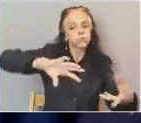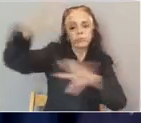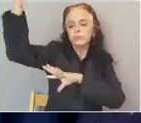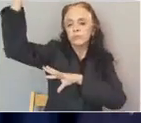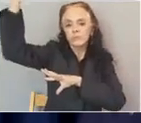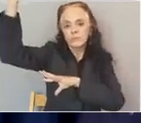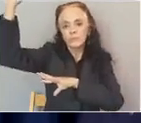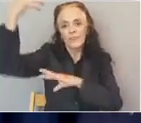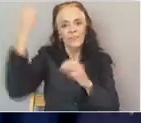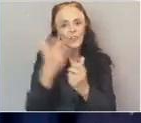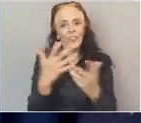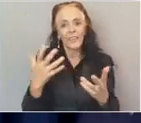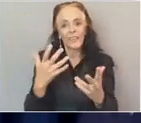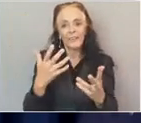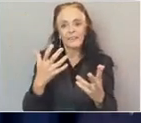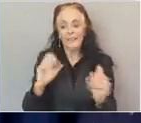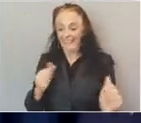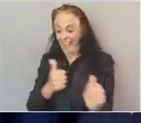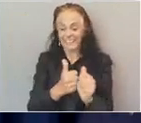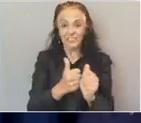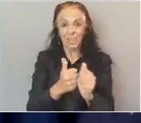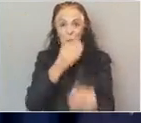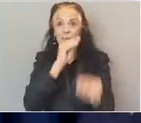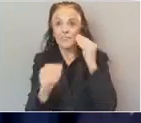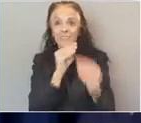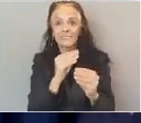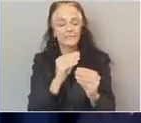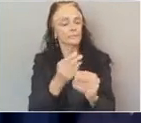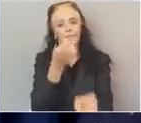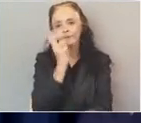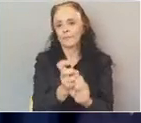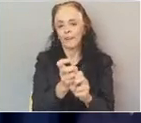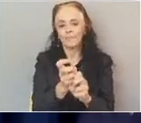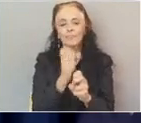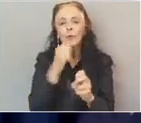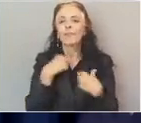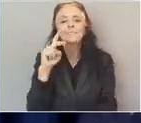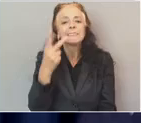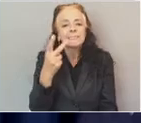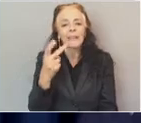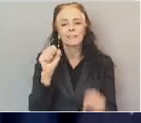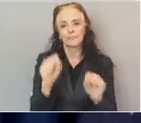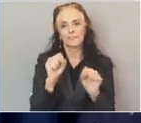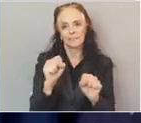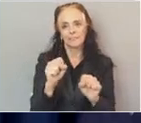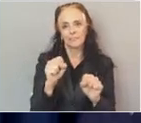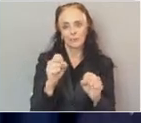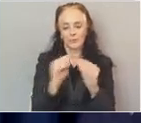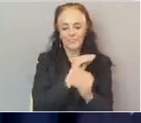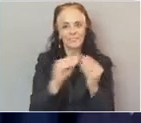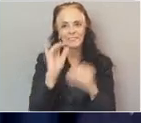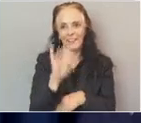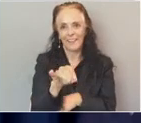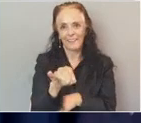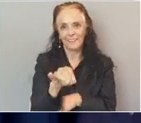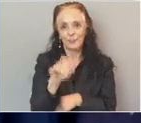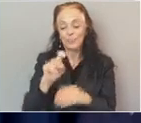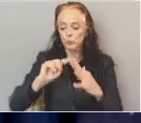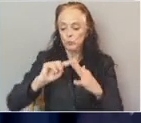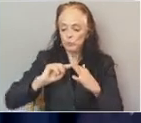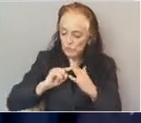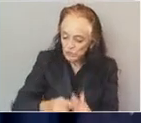hard to catch up. You don't get a second chance at getting it right. Well, President